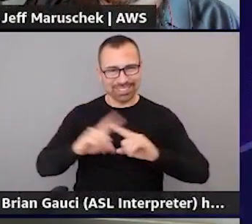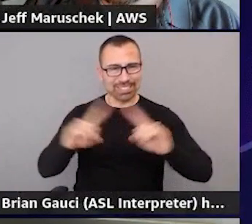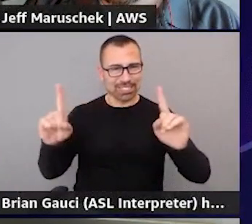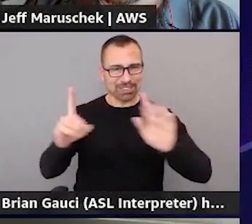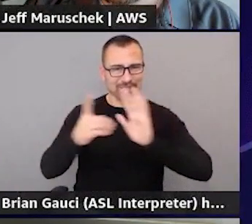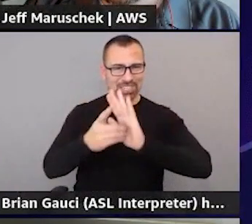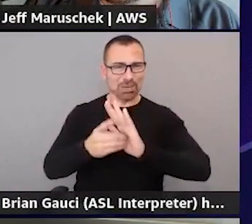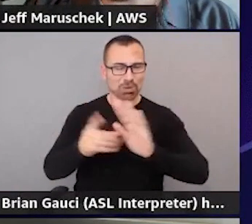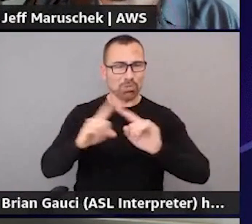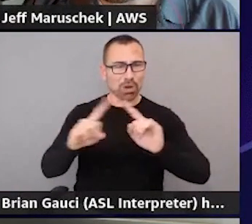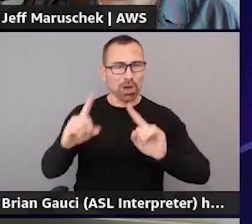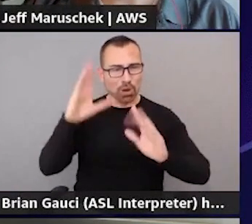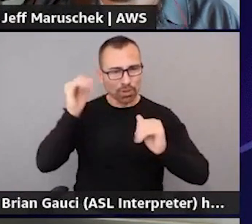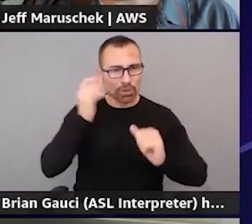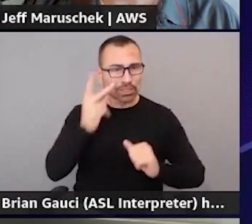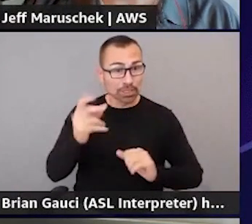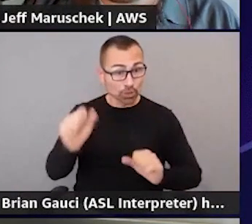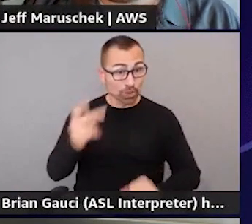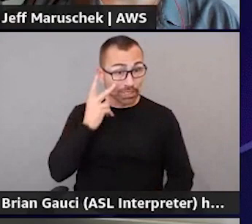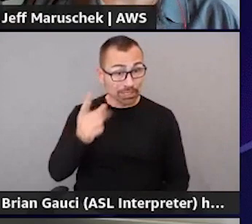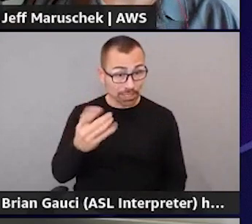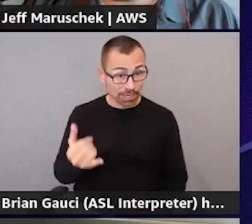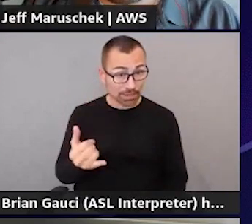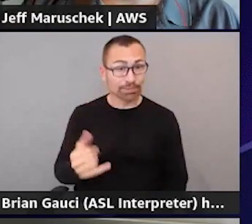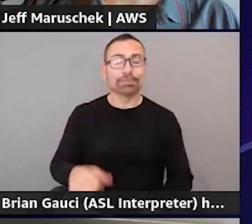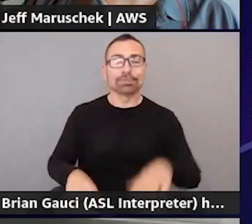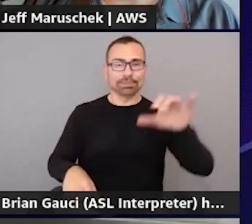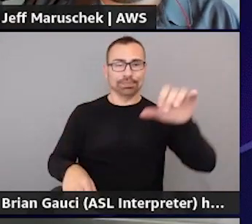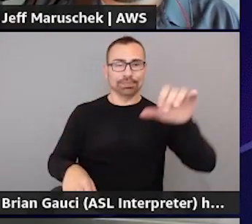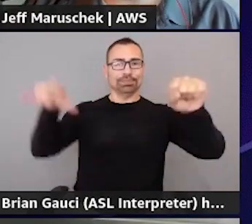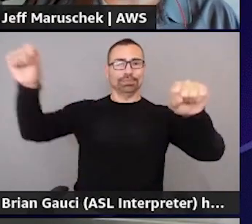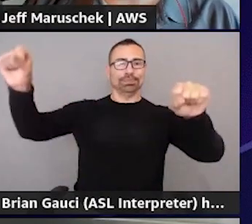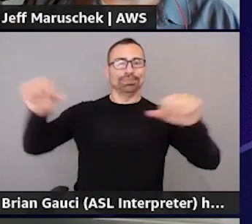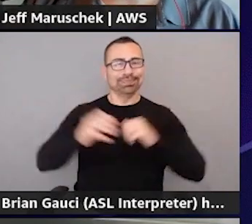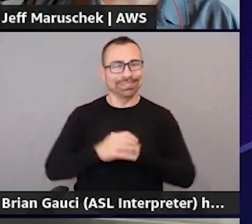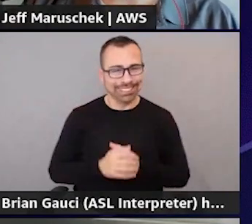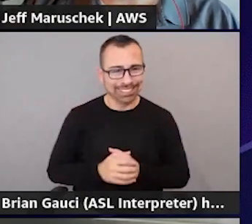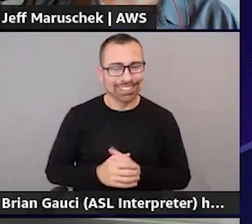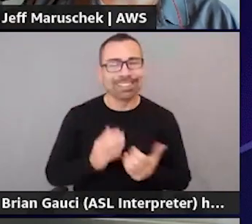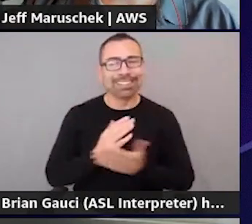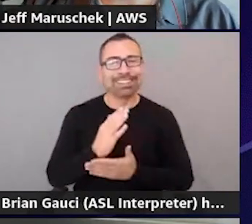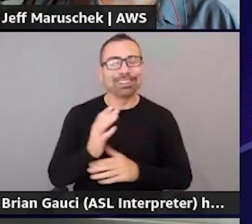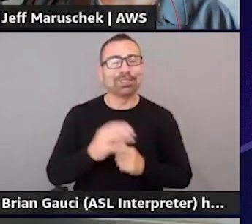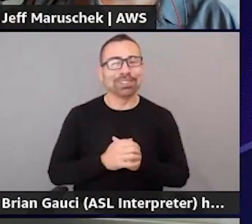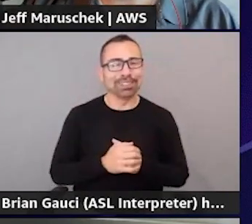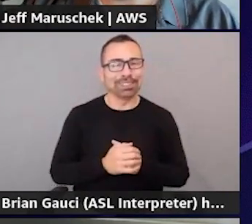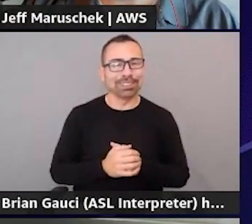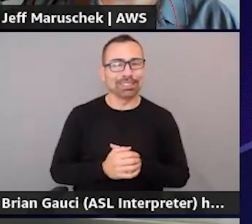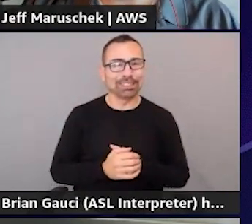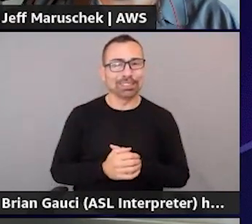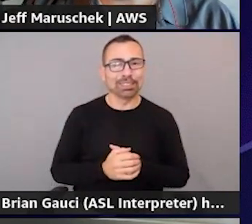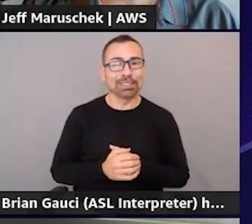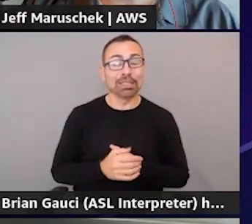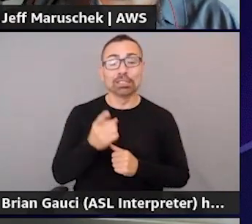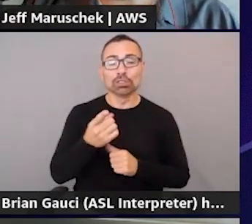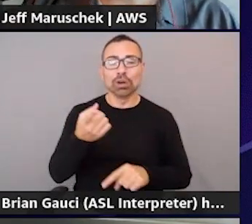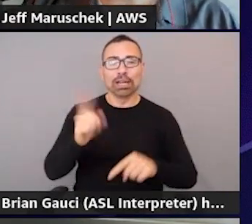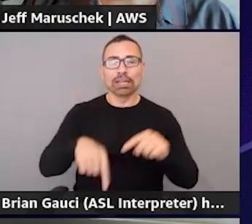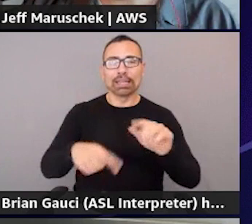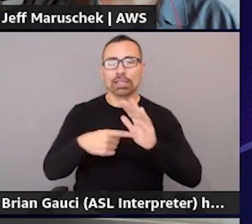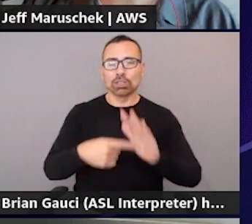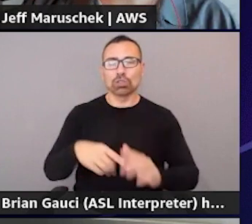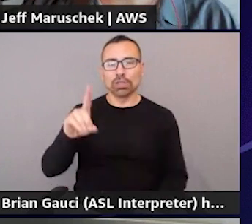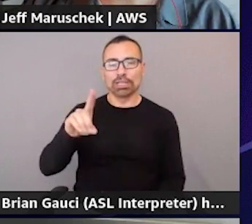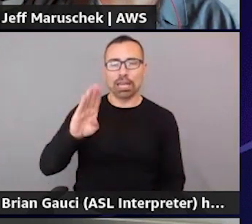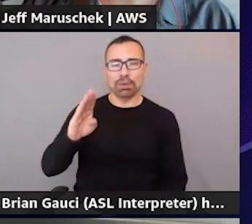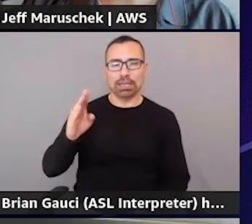Can everyone see my AWS console? Here we go. Yep. All right. Yes. So I can I will not be able to show the database servers